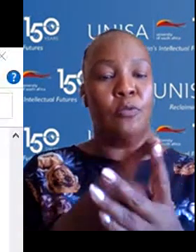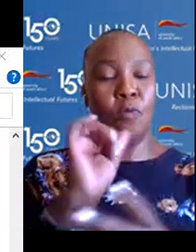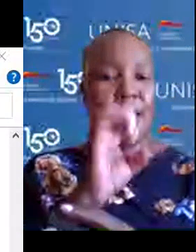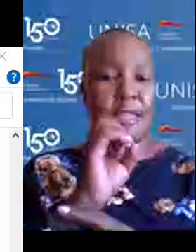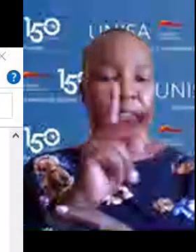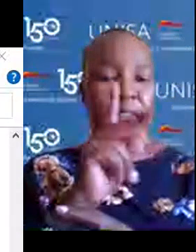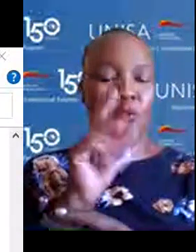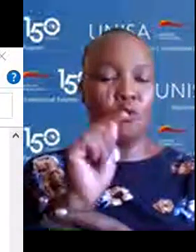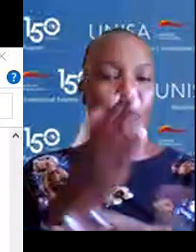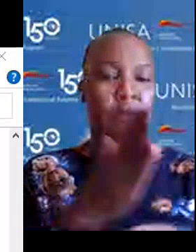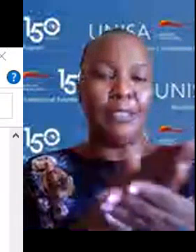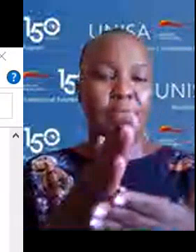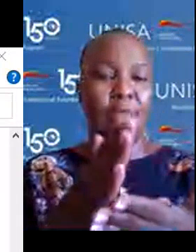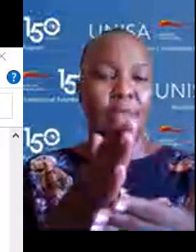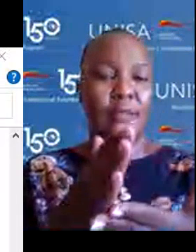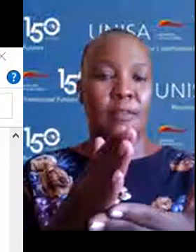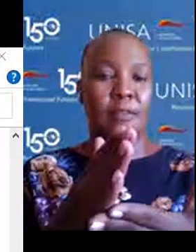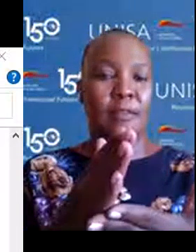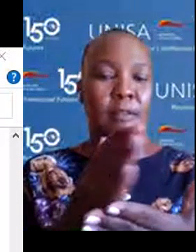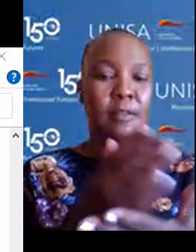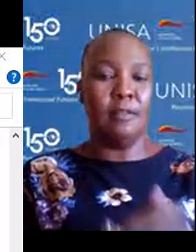Share.